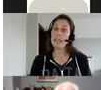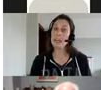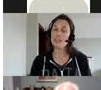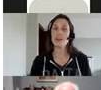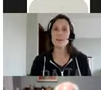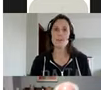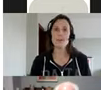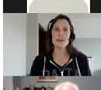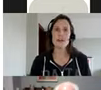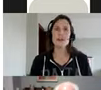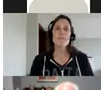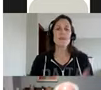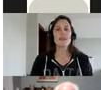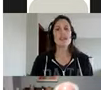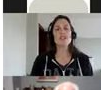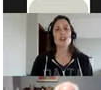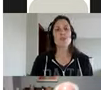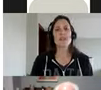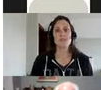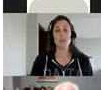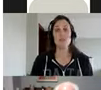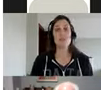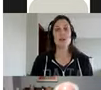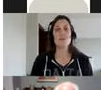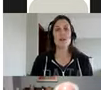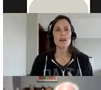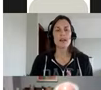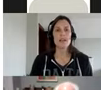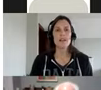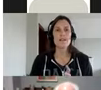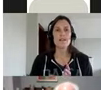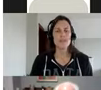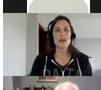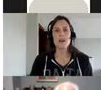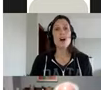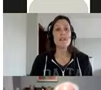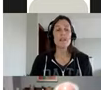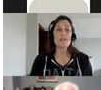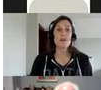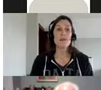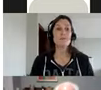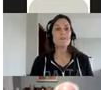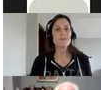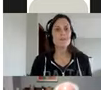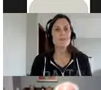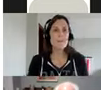they think should happen with data, but that is actually correct because we're doing work in, you know, on the